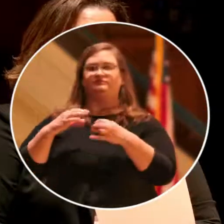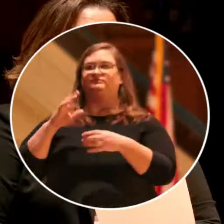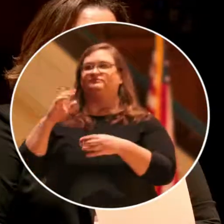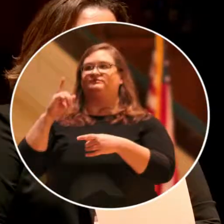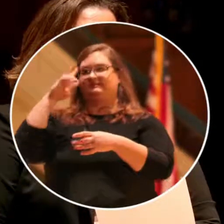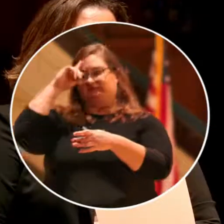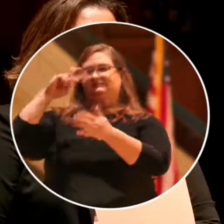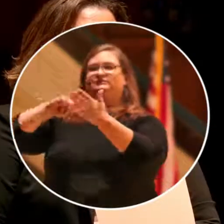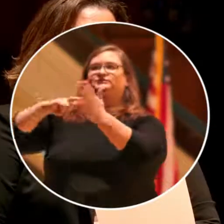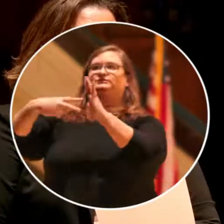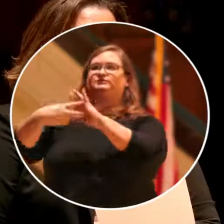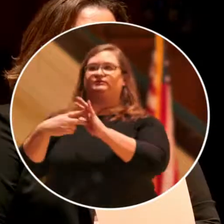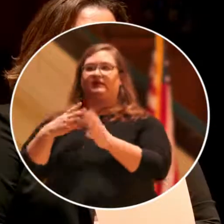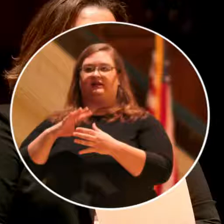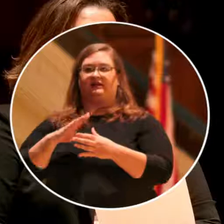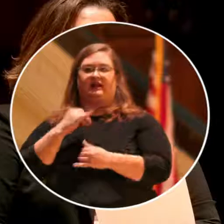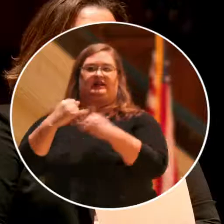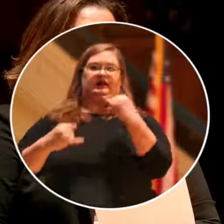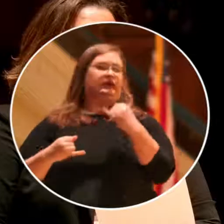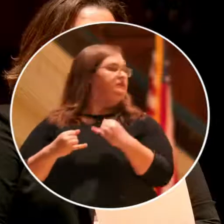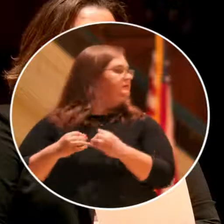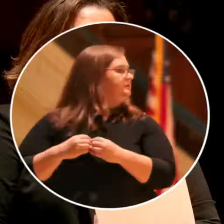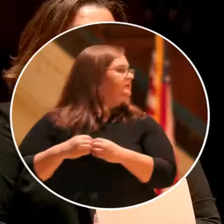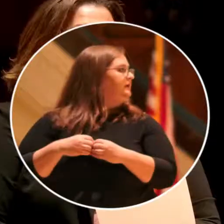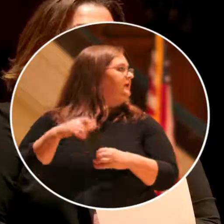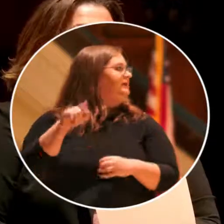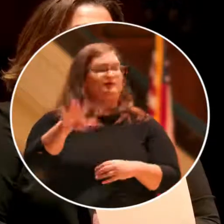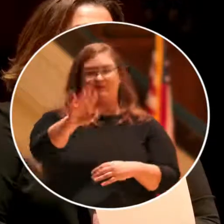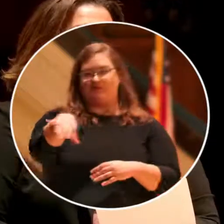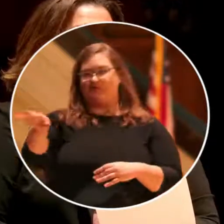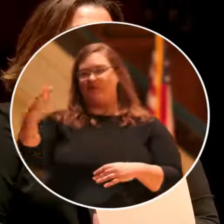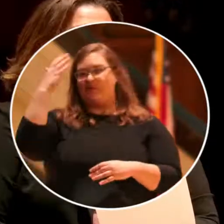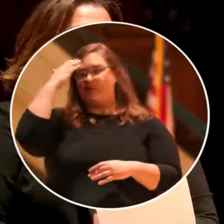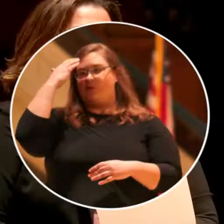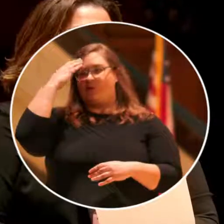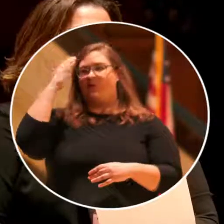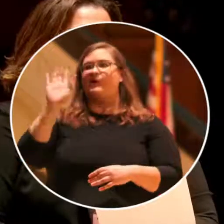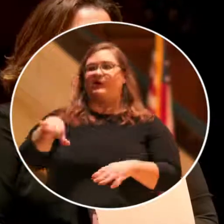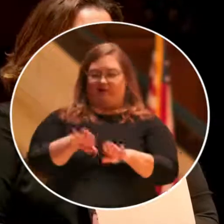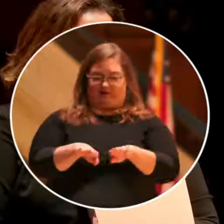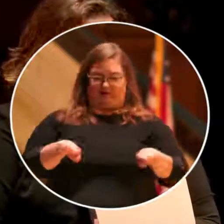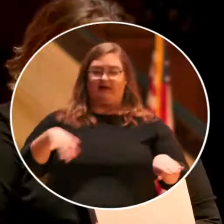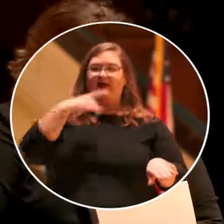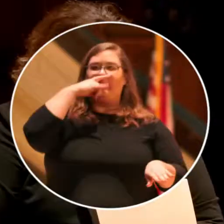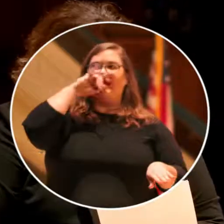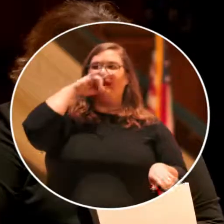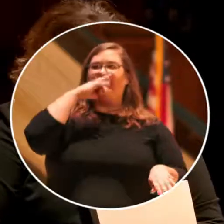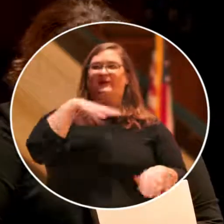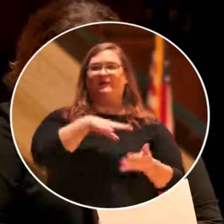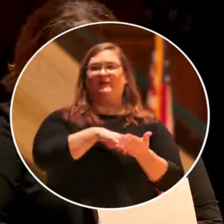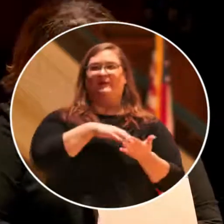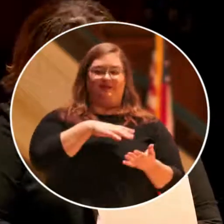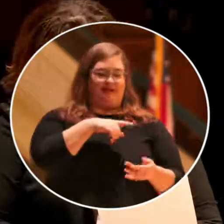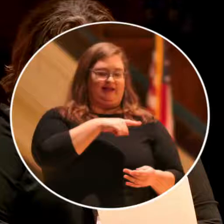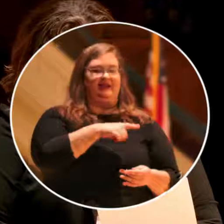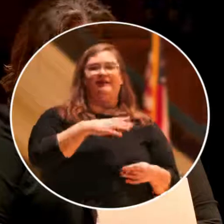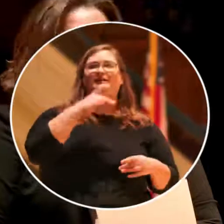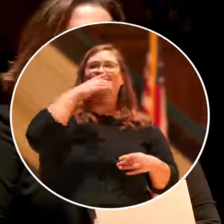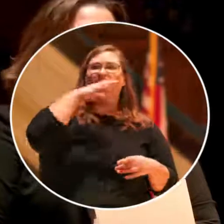fasten both tabs of your toddler's diaper. And last year, Walt Way